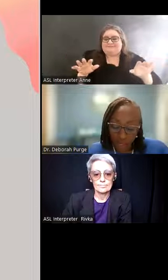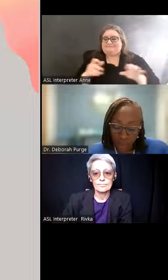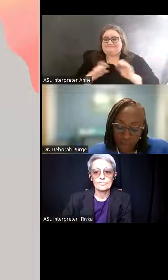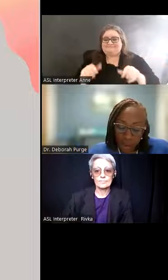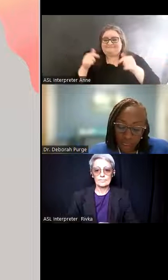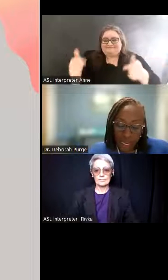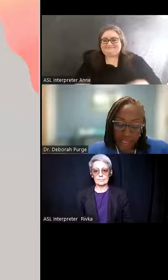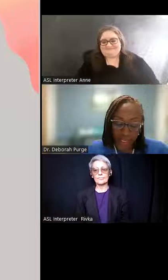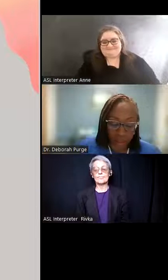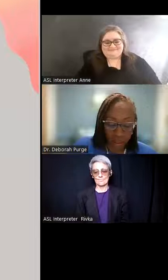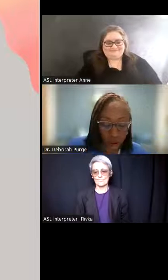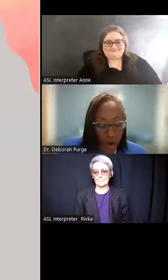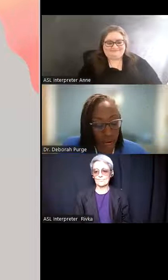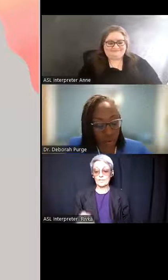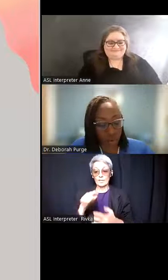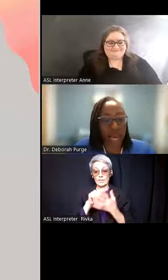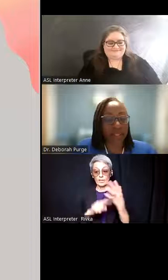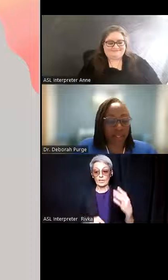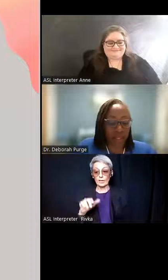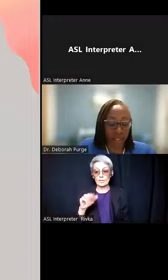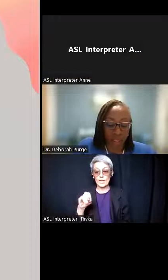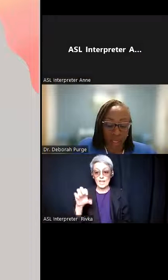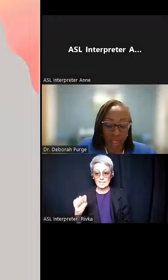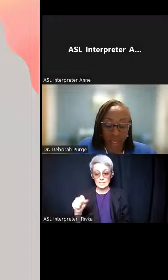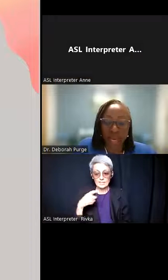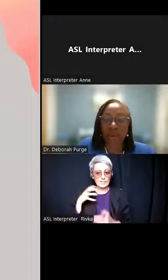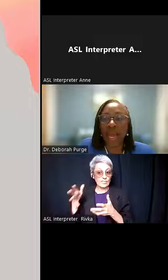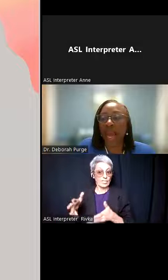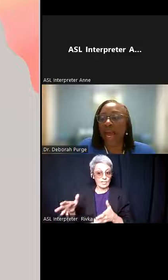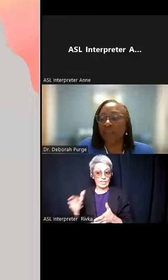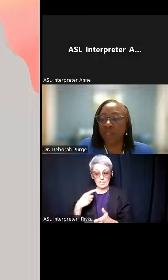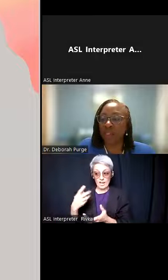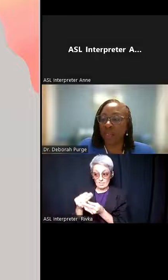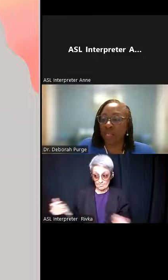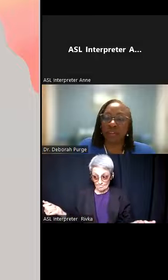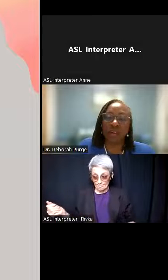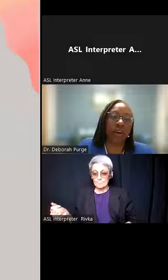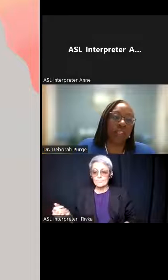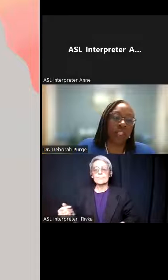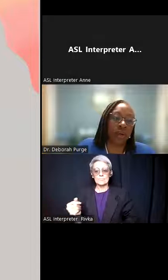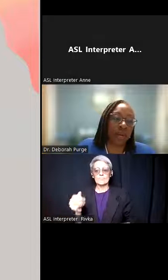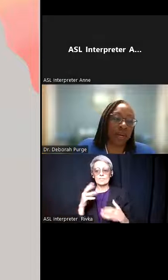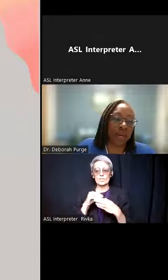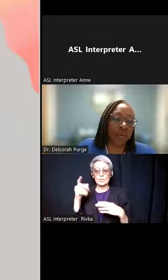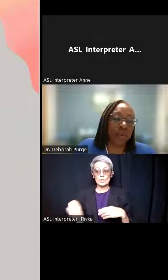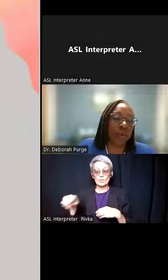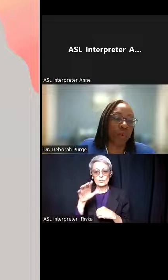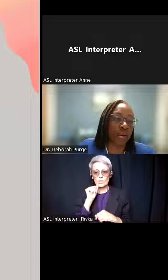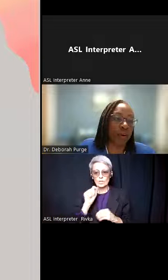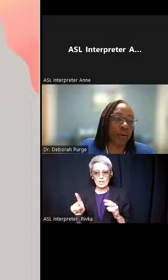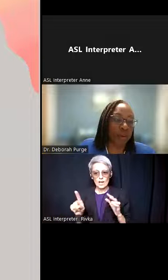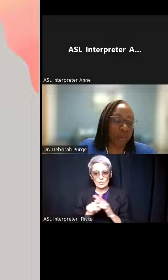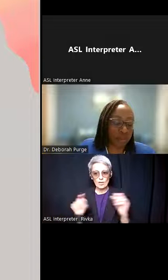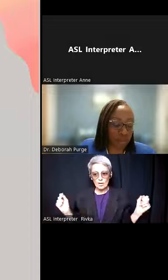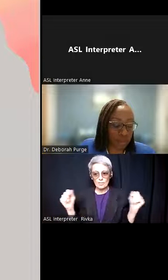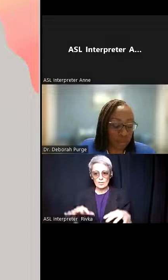those ACEs are not addressed, then we have students that are not showing up in school ready